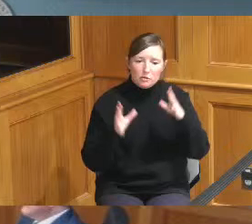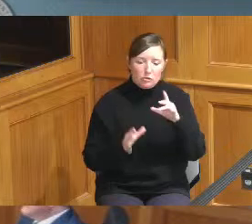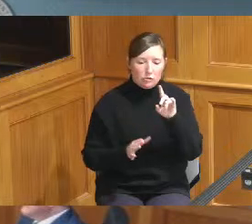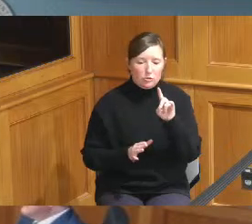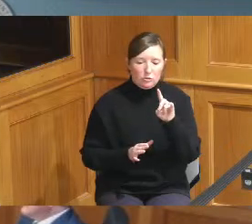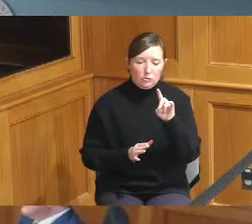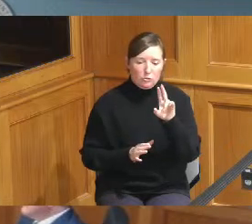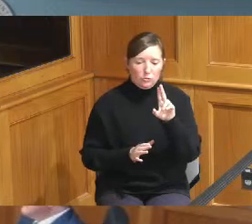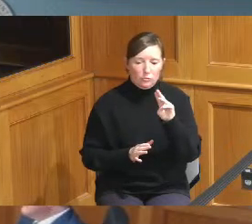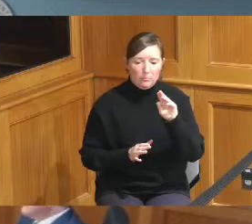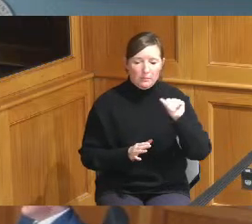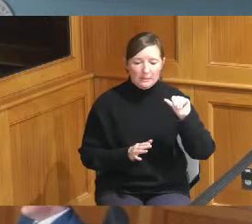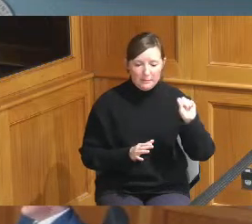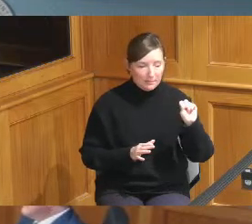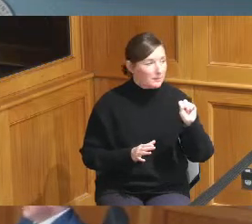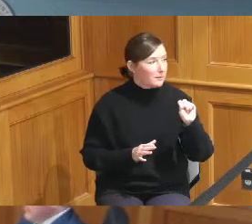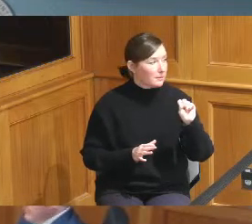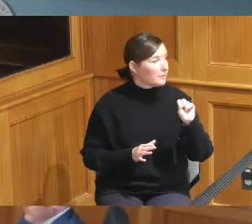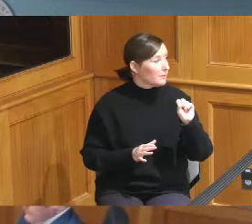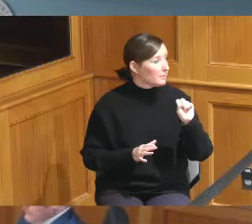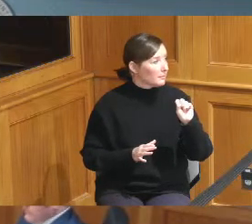Okay, thank you so much.